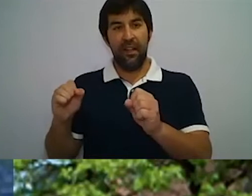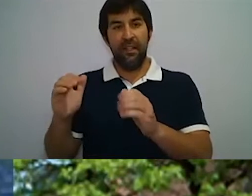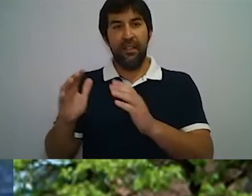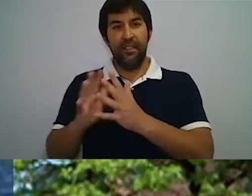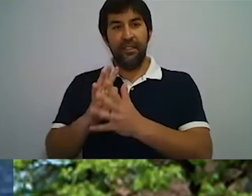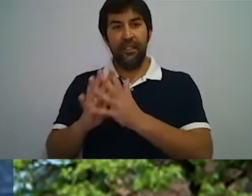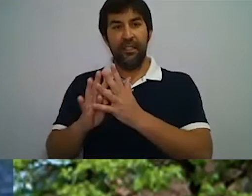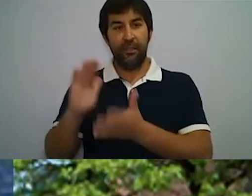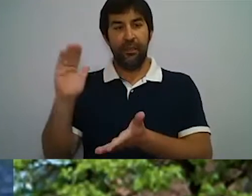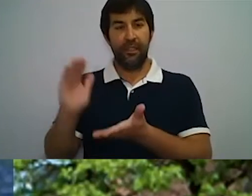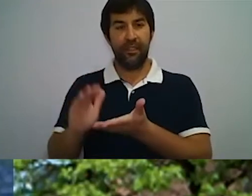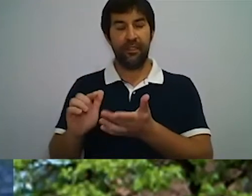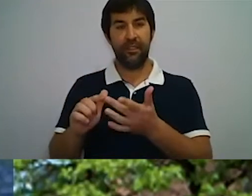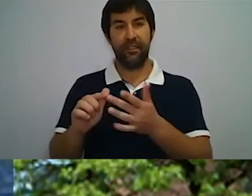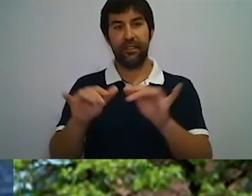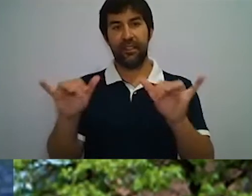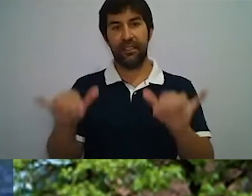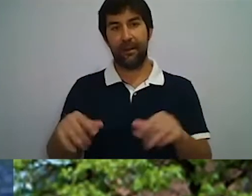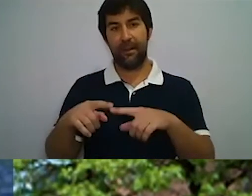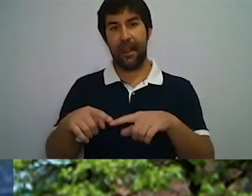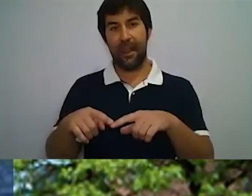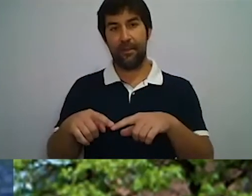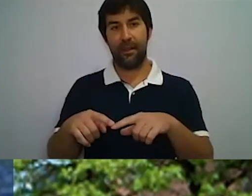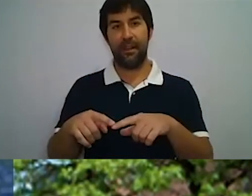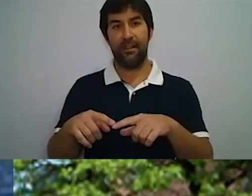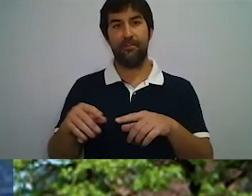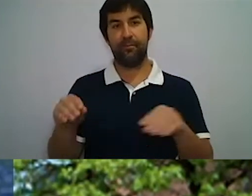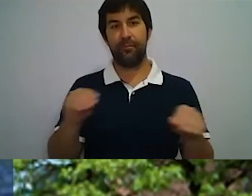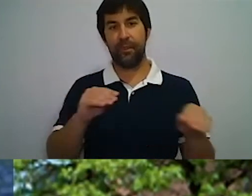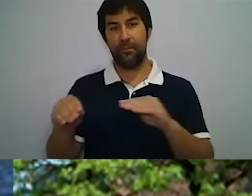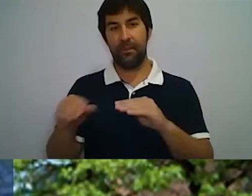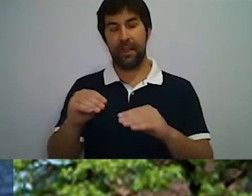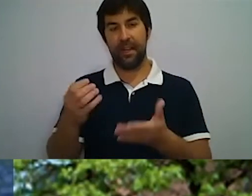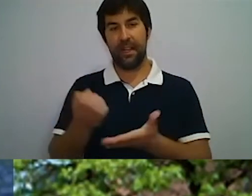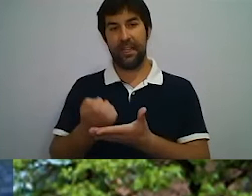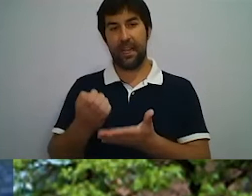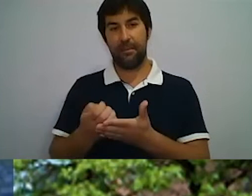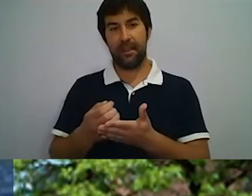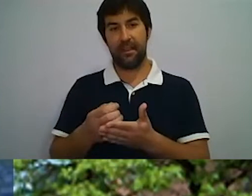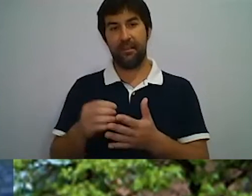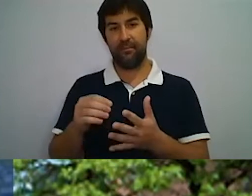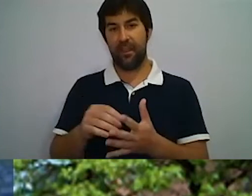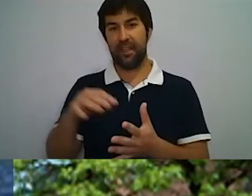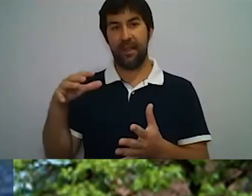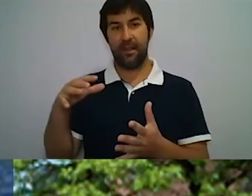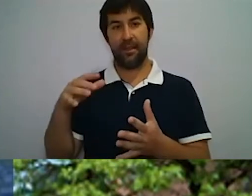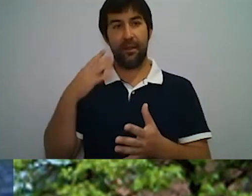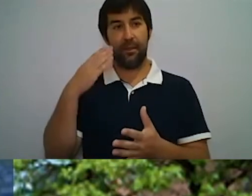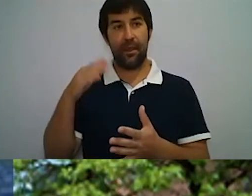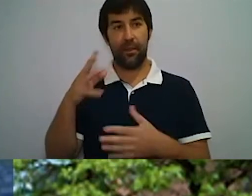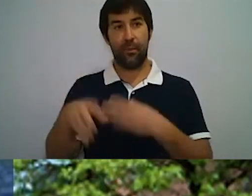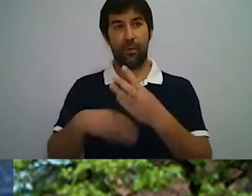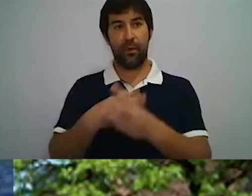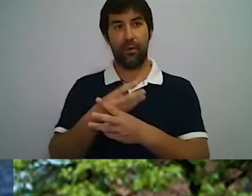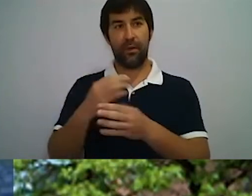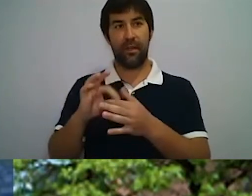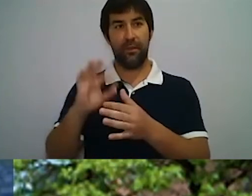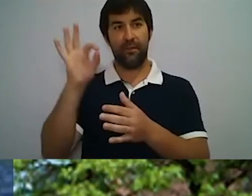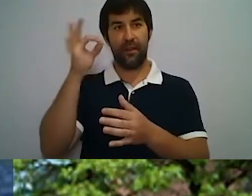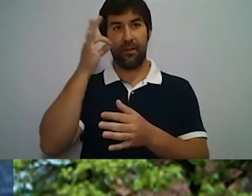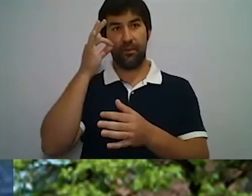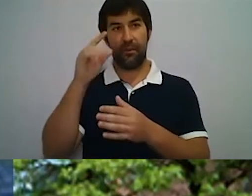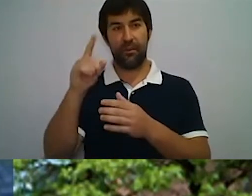in their neighborhoods than others. And so in those instances, we really look again at crash statistics, safety statistics,